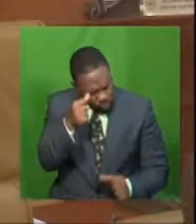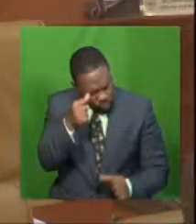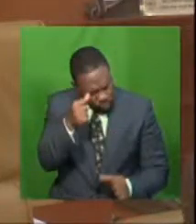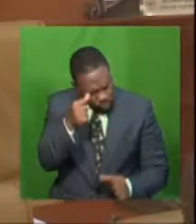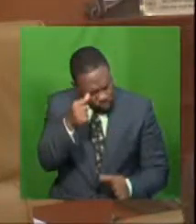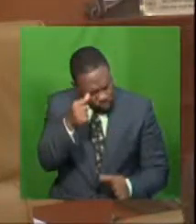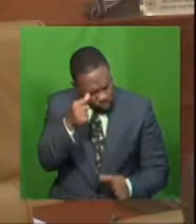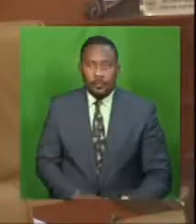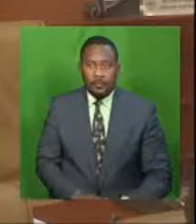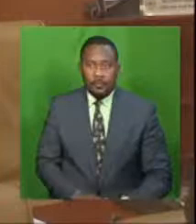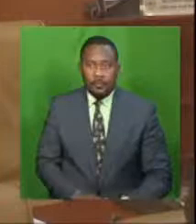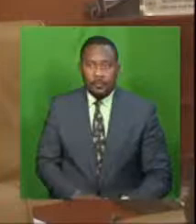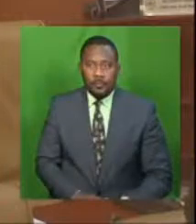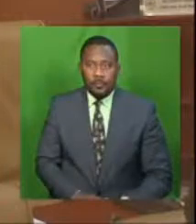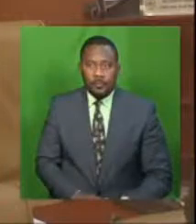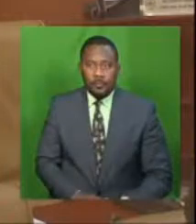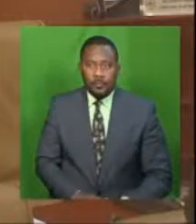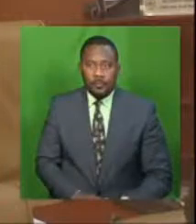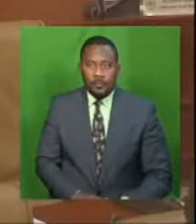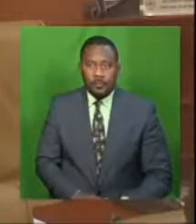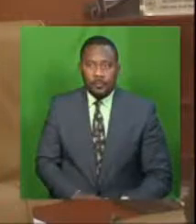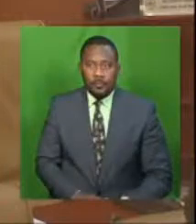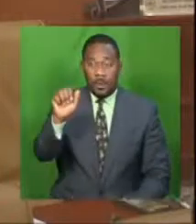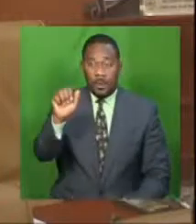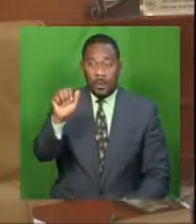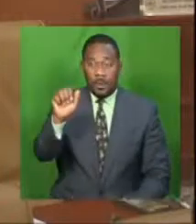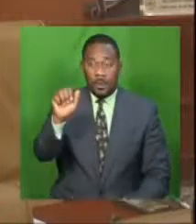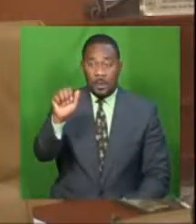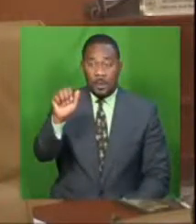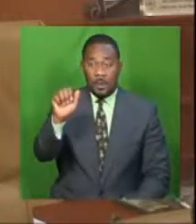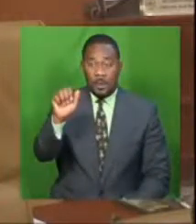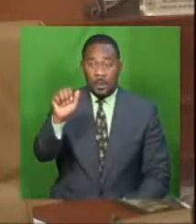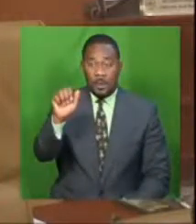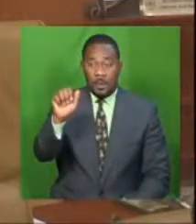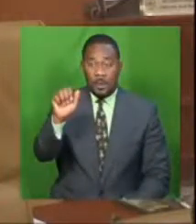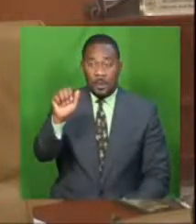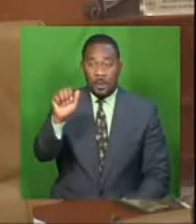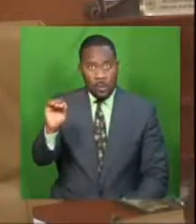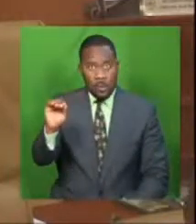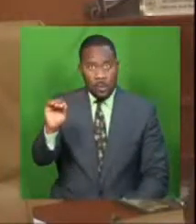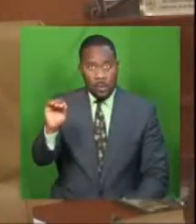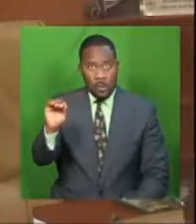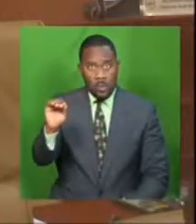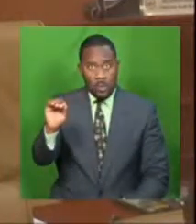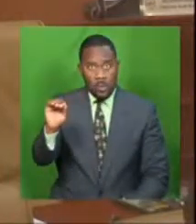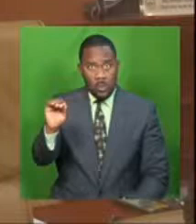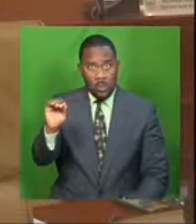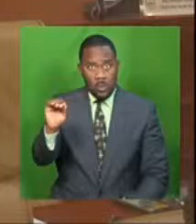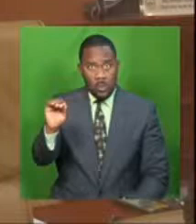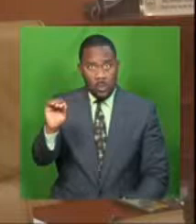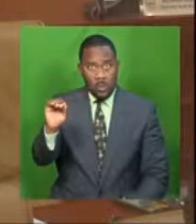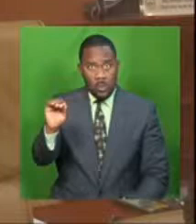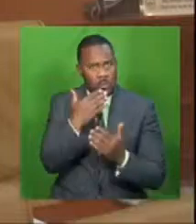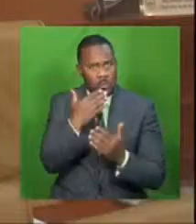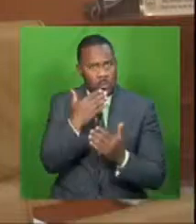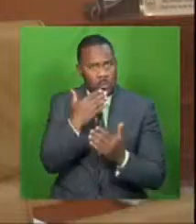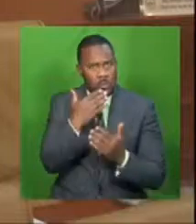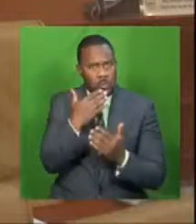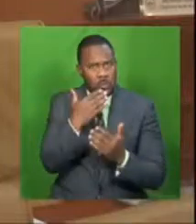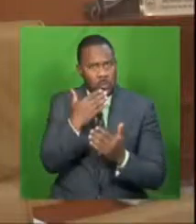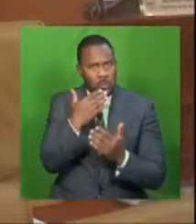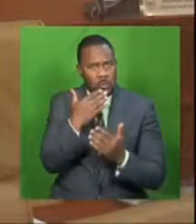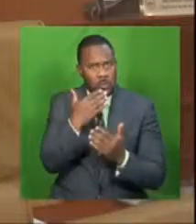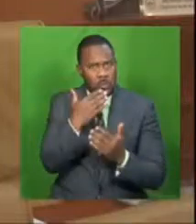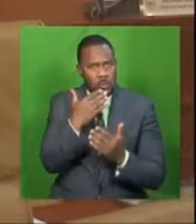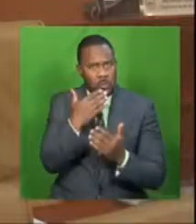bamboo. Bamboo, the growth of bamboo to cover those swampy areas is